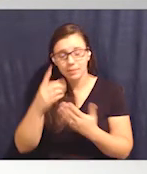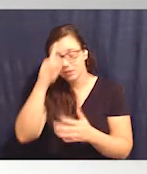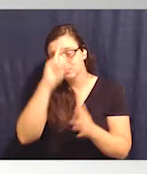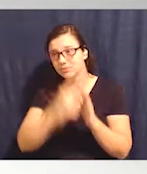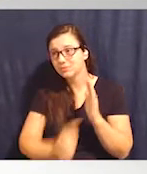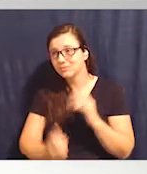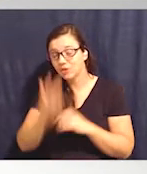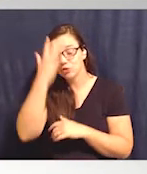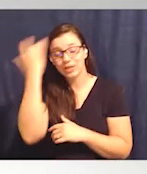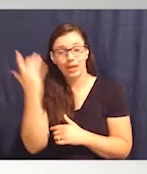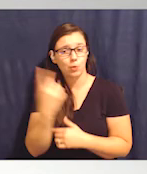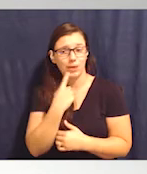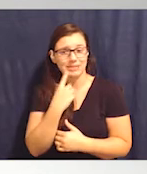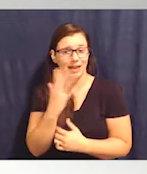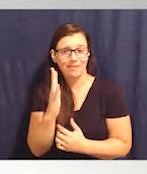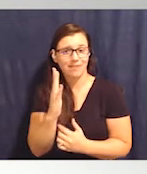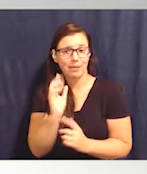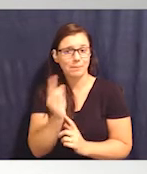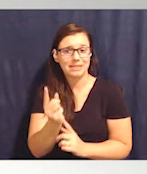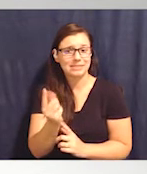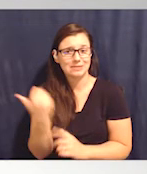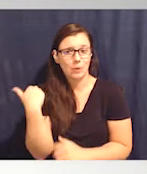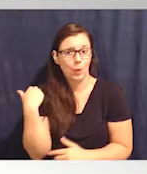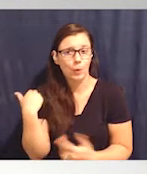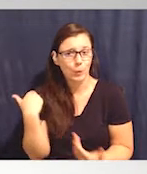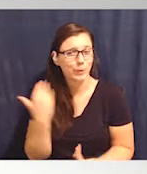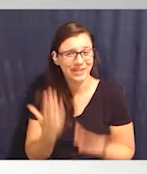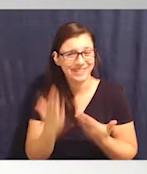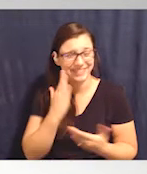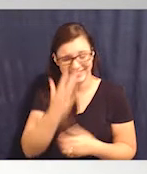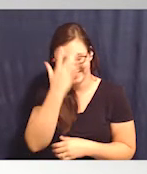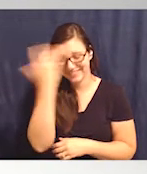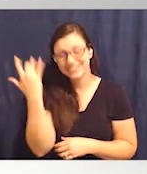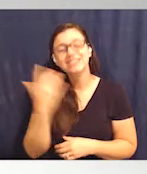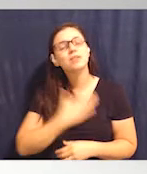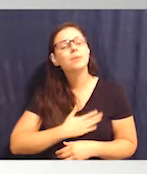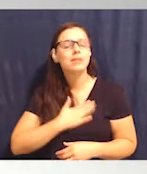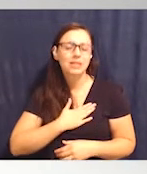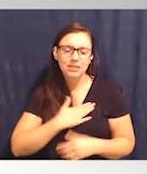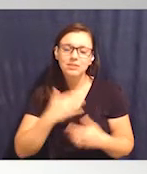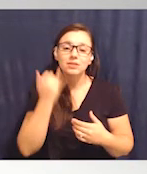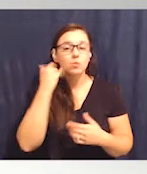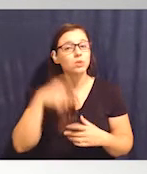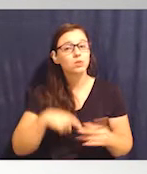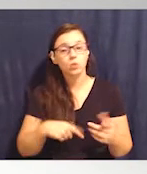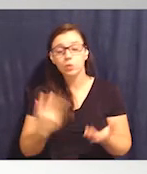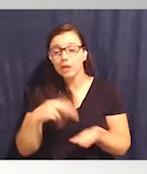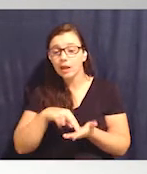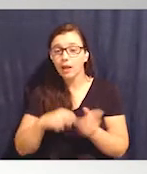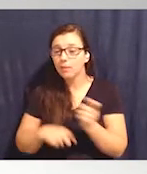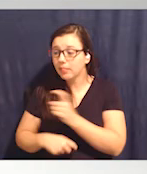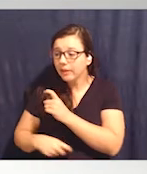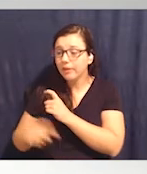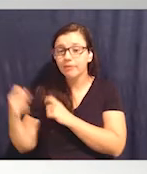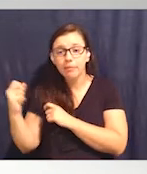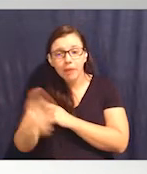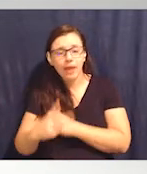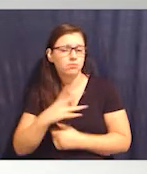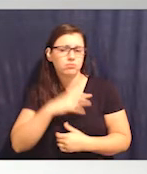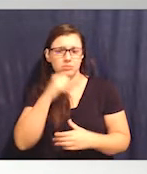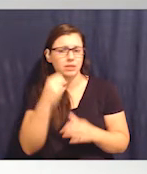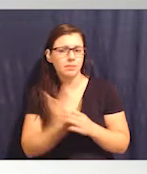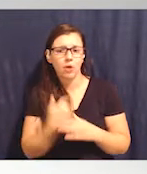now, okay? So feel free. If you need to leave or come back, that's fine. Nothing, that stuff doesn't bother me at all. So we're good?